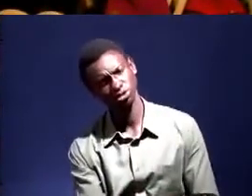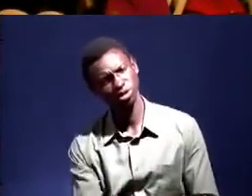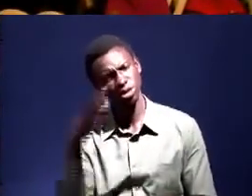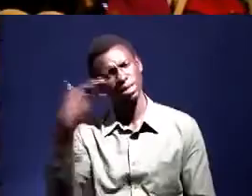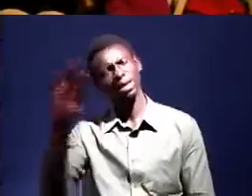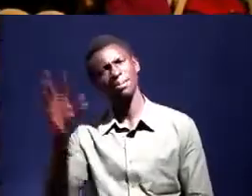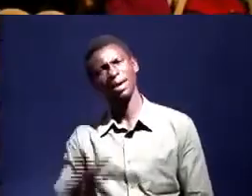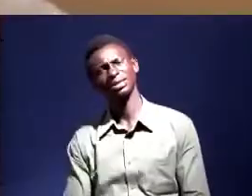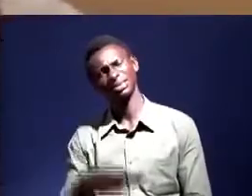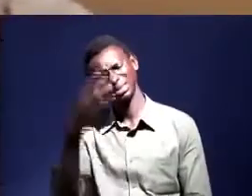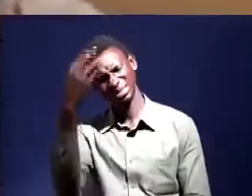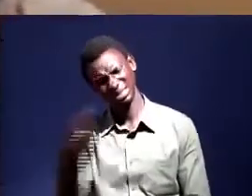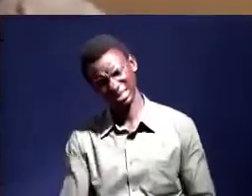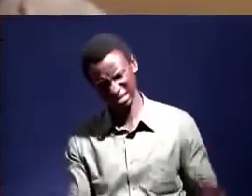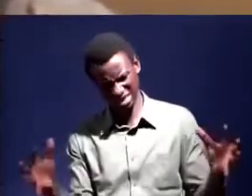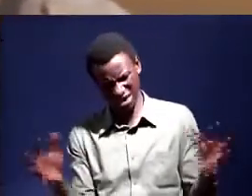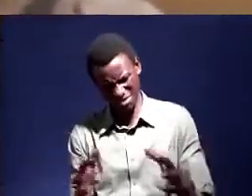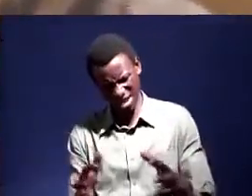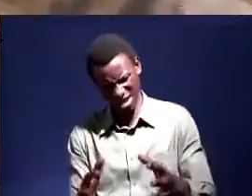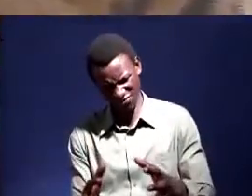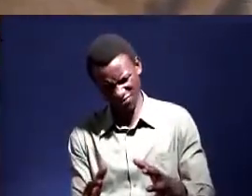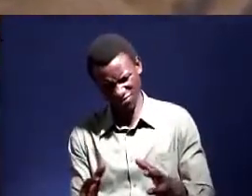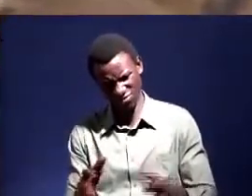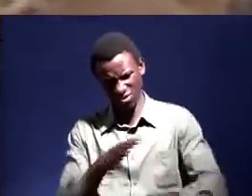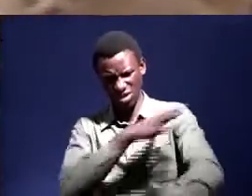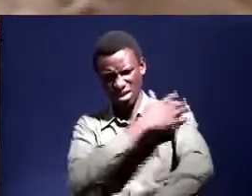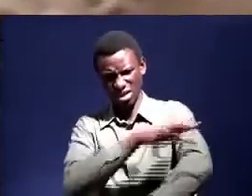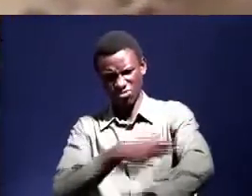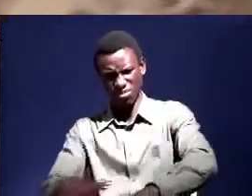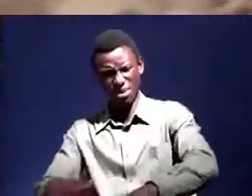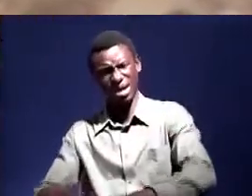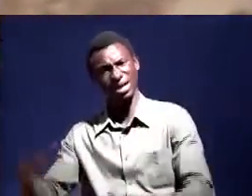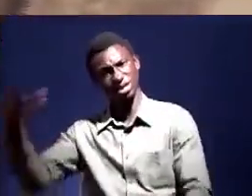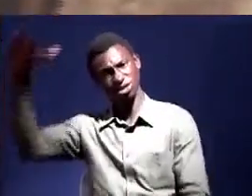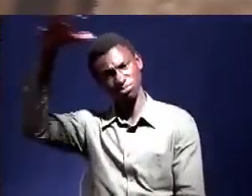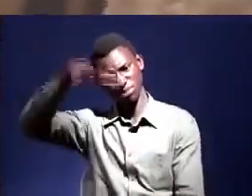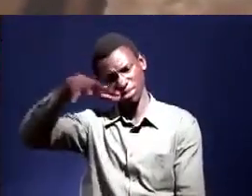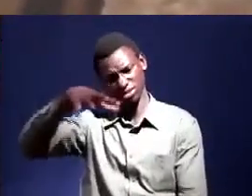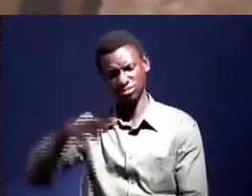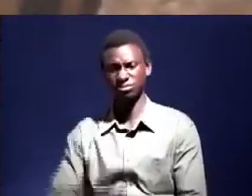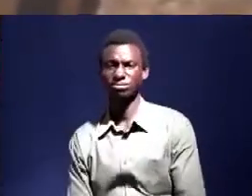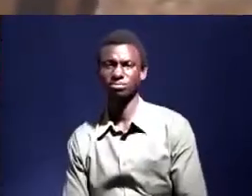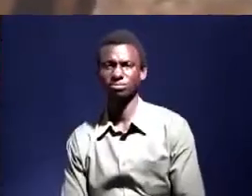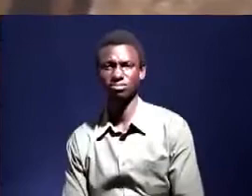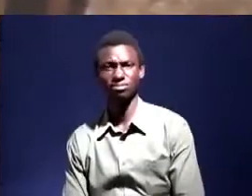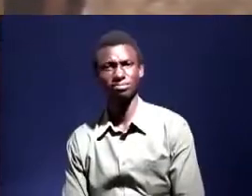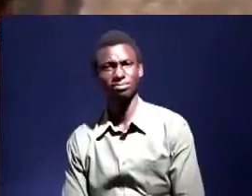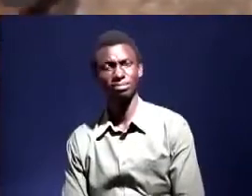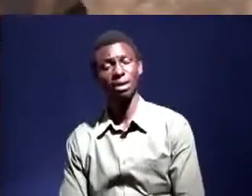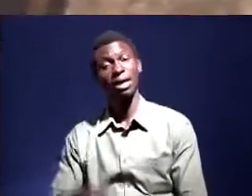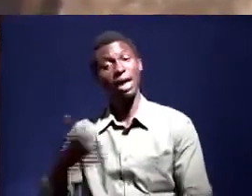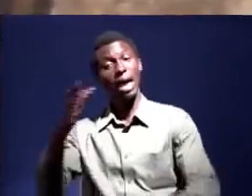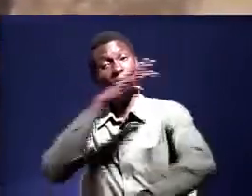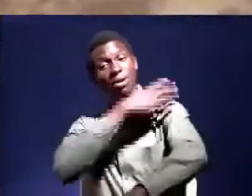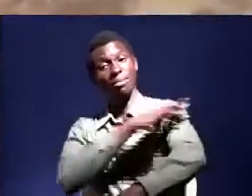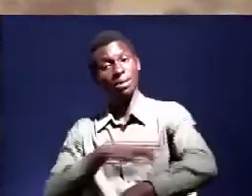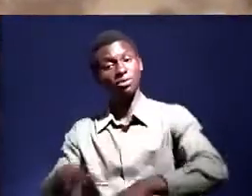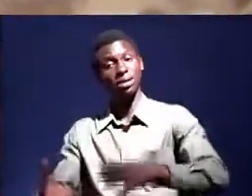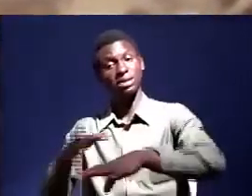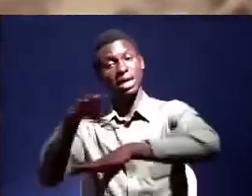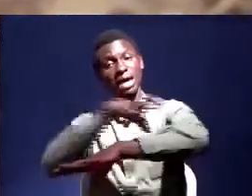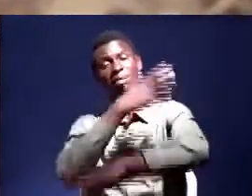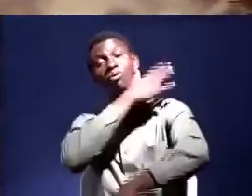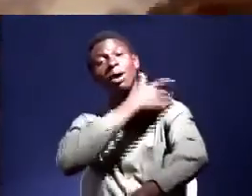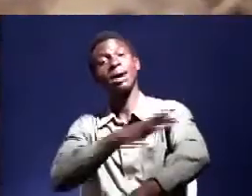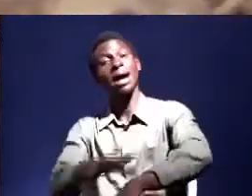Circle. These Russian sailors hawa mabaharia wa had nothing to do. Hawakuwa